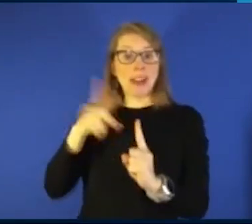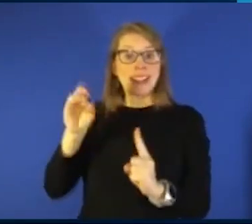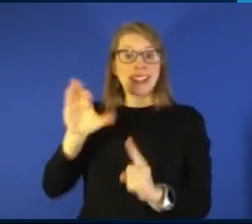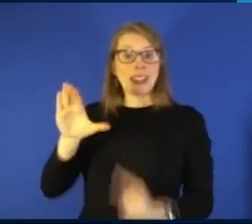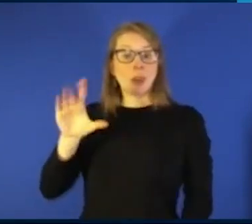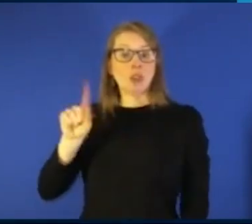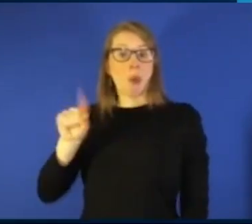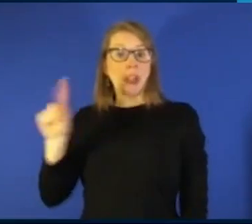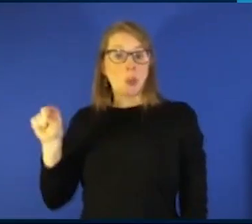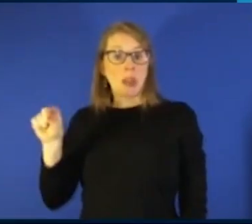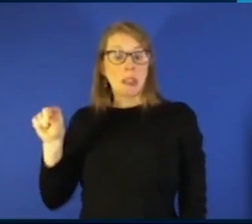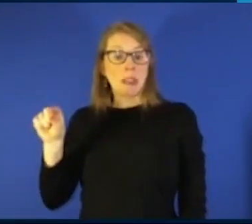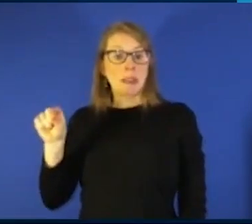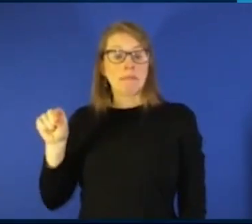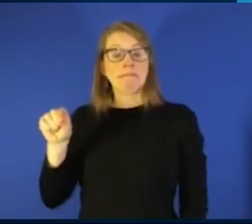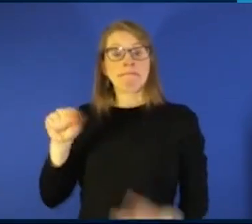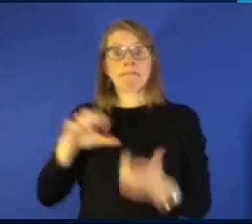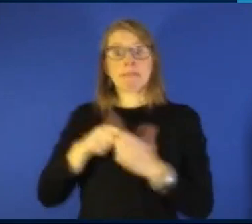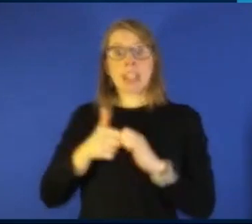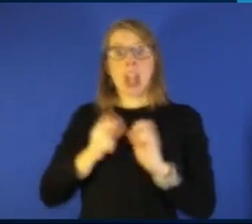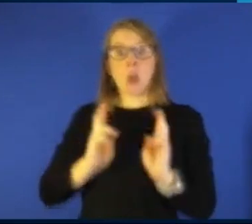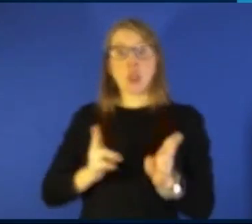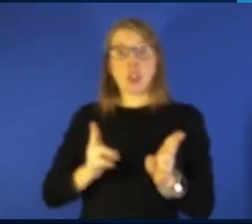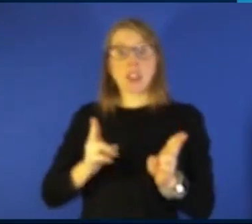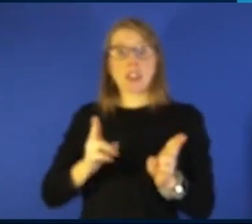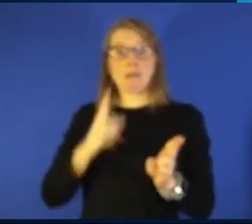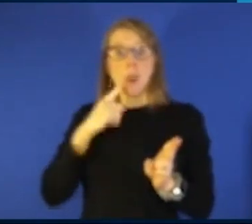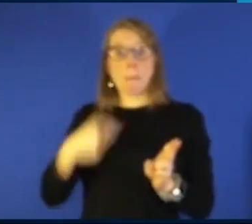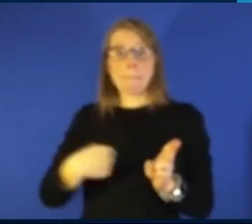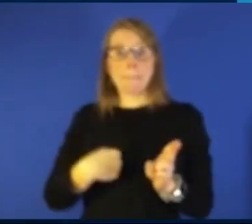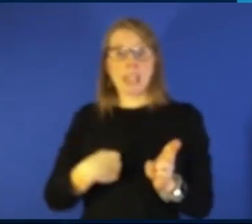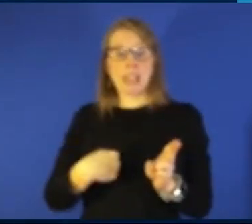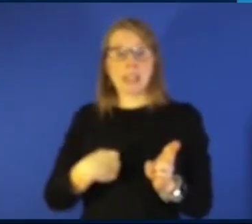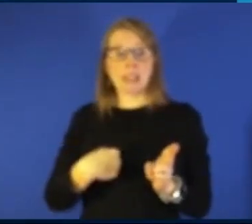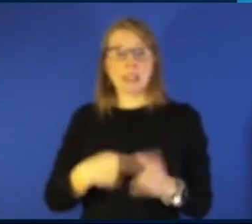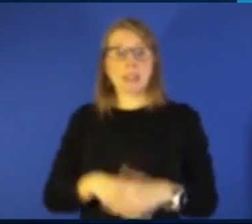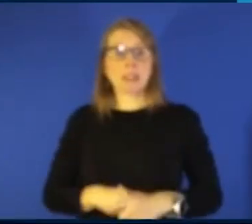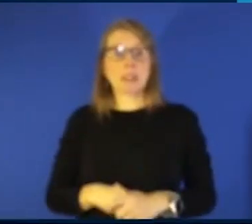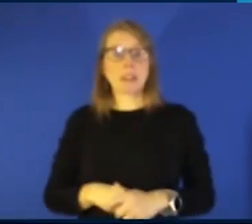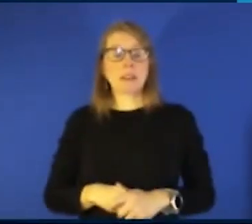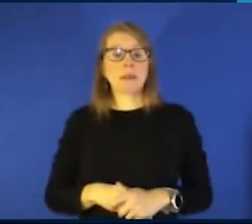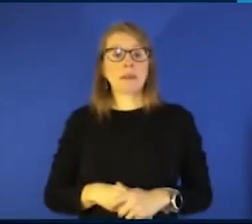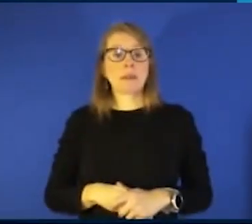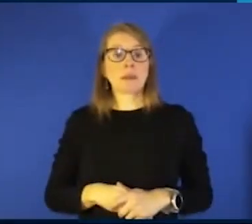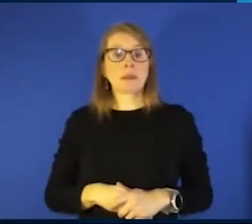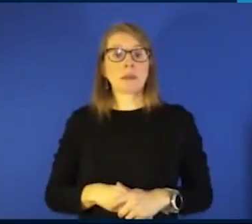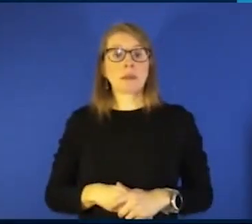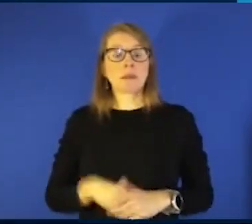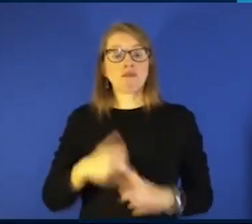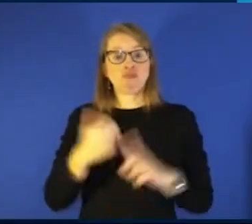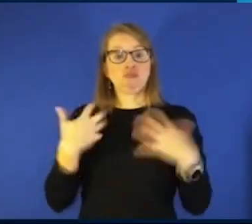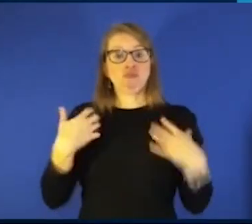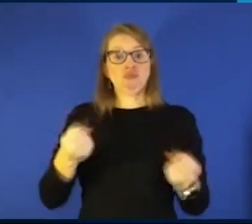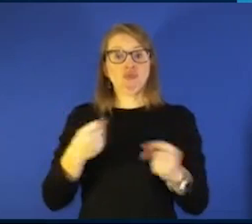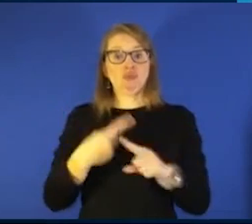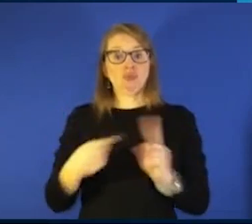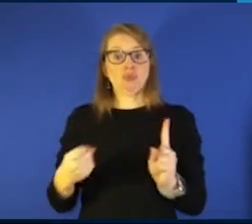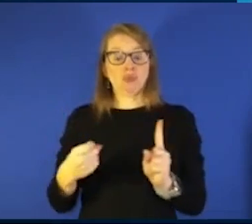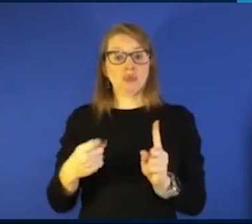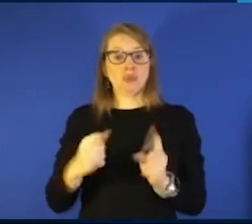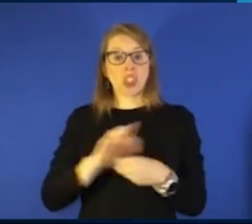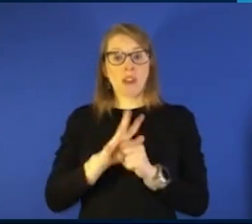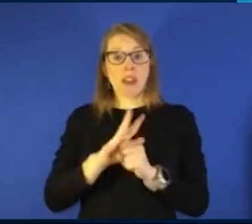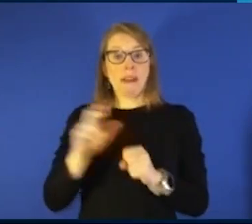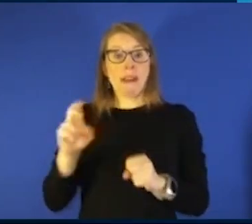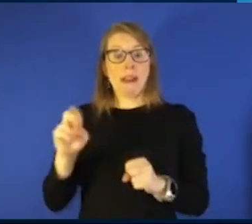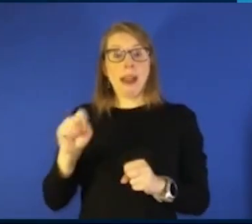2020. How urgent is it for me to get a booster? So she's had 2 shots. She's recovered from COVID. Ashley wants to know if she needs